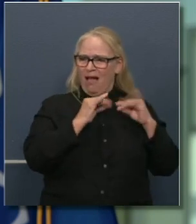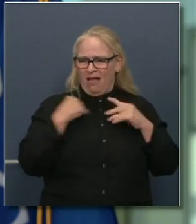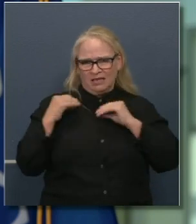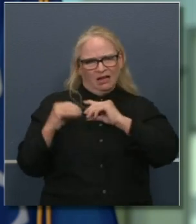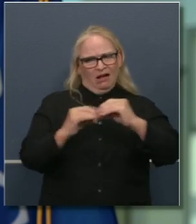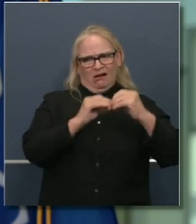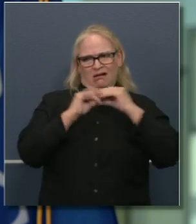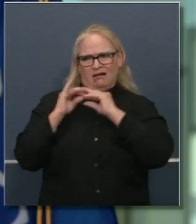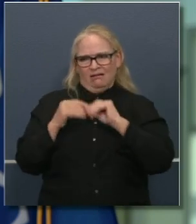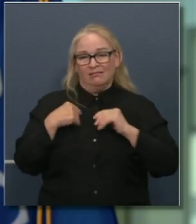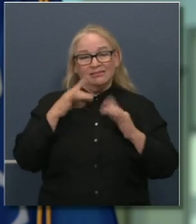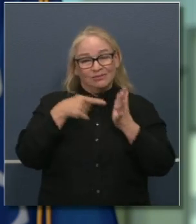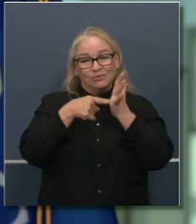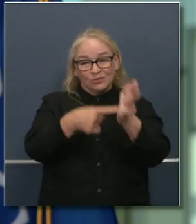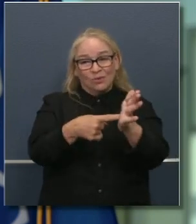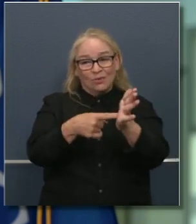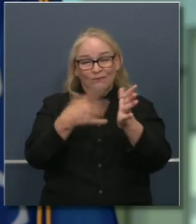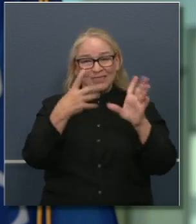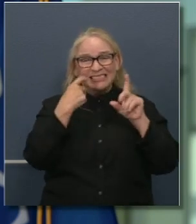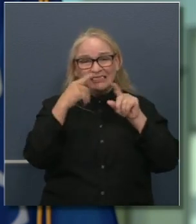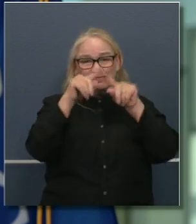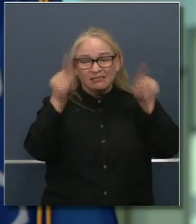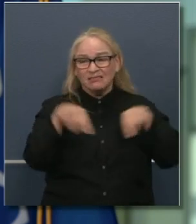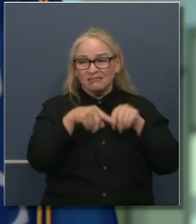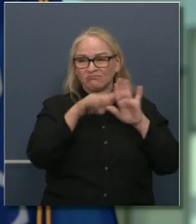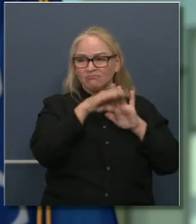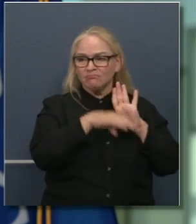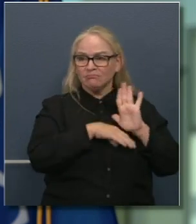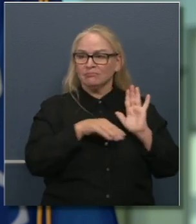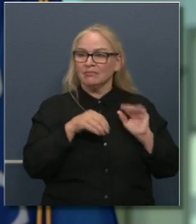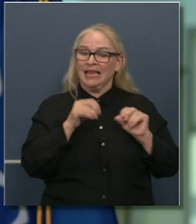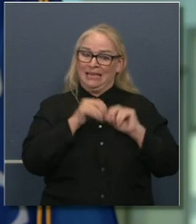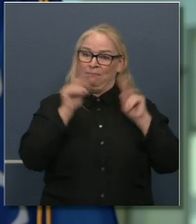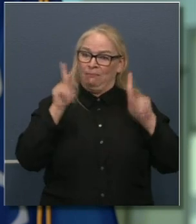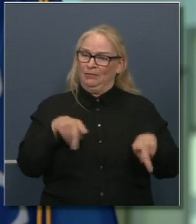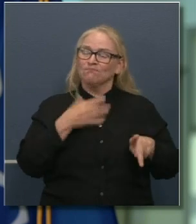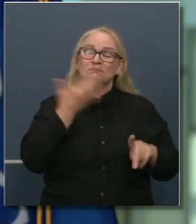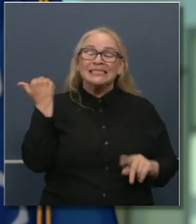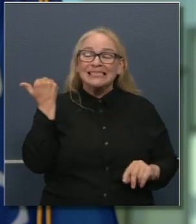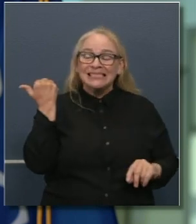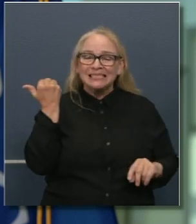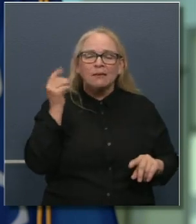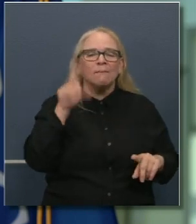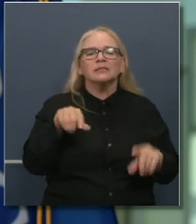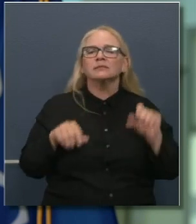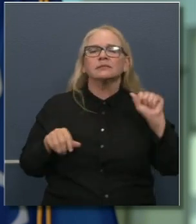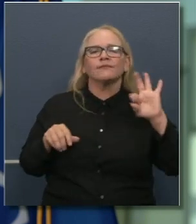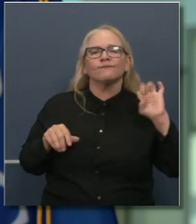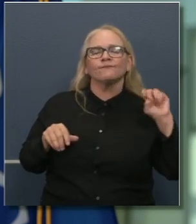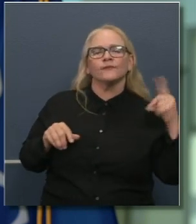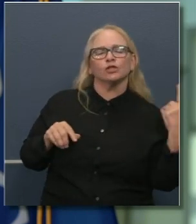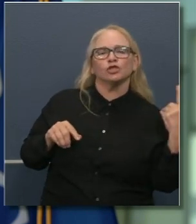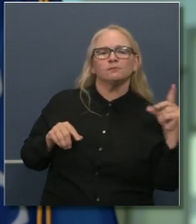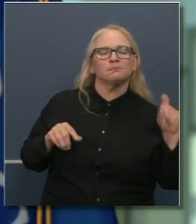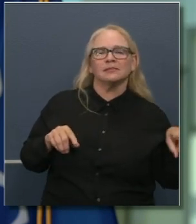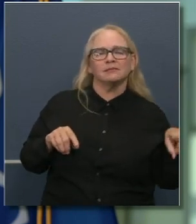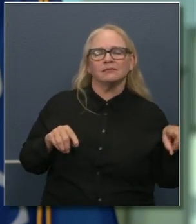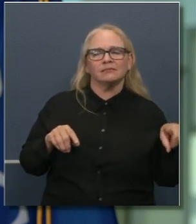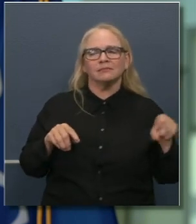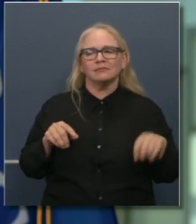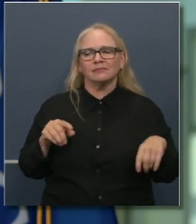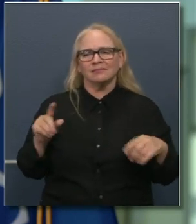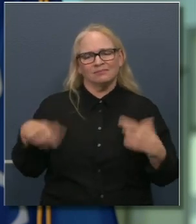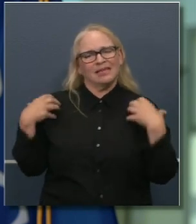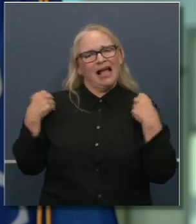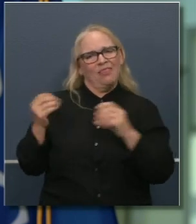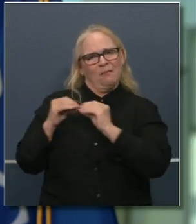our default is in person, but we have to do it in a safe way, and we have to do it in a way that can guarantee the health of not